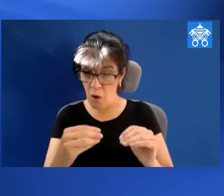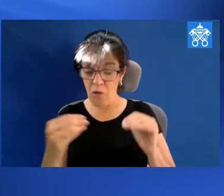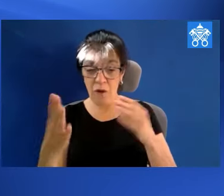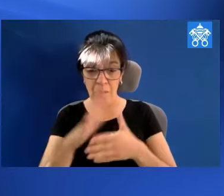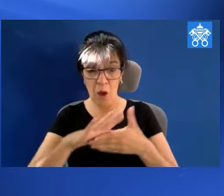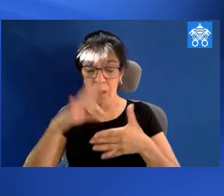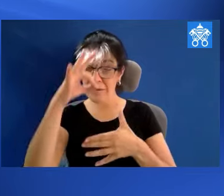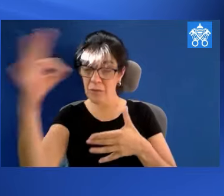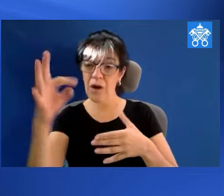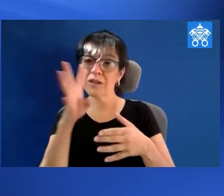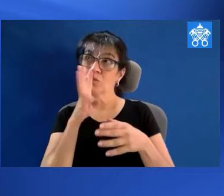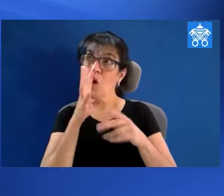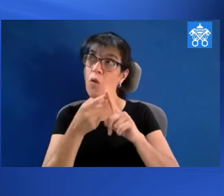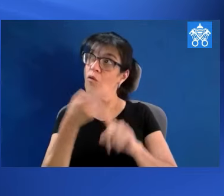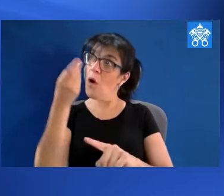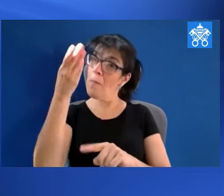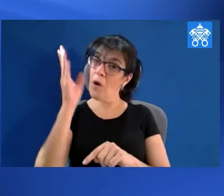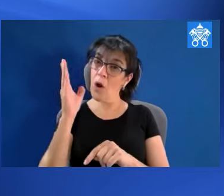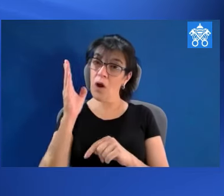Spirit spoke from God.